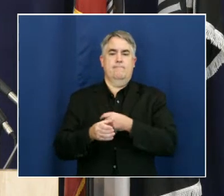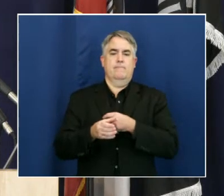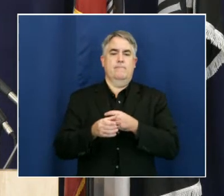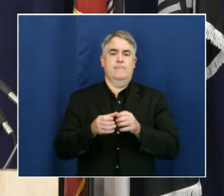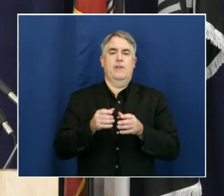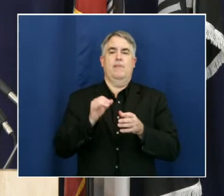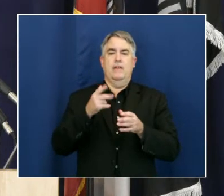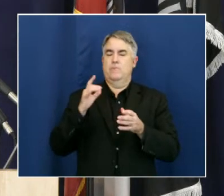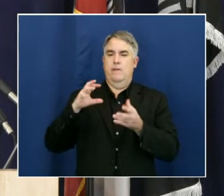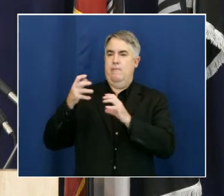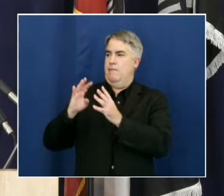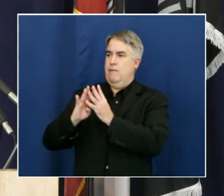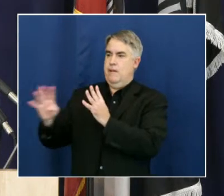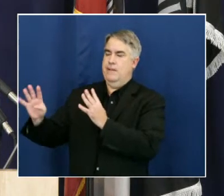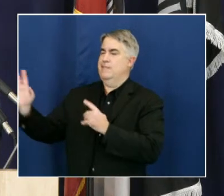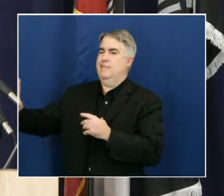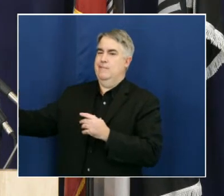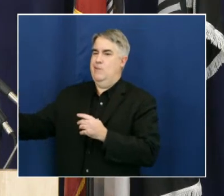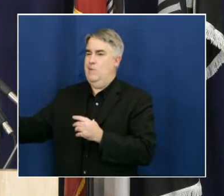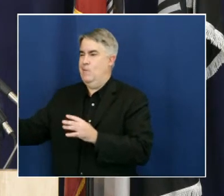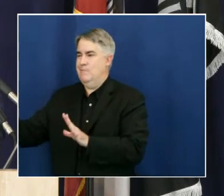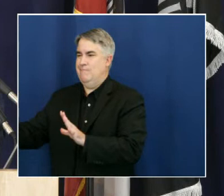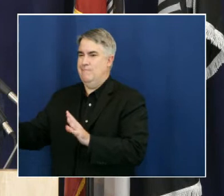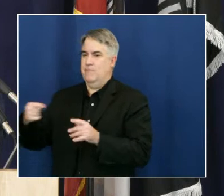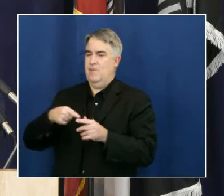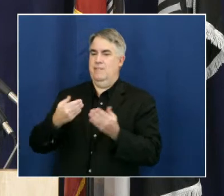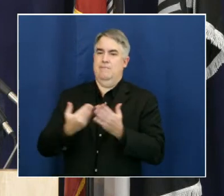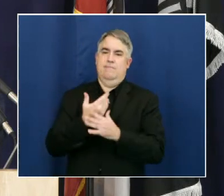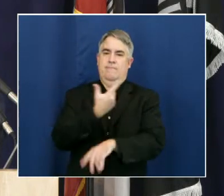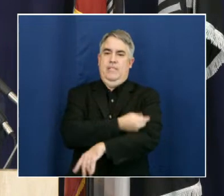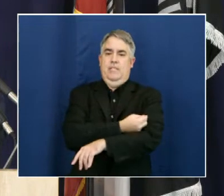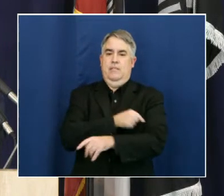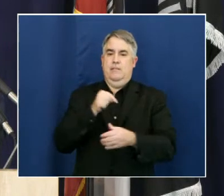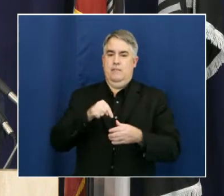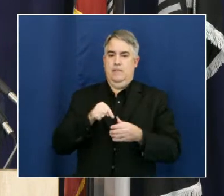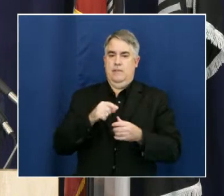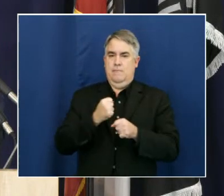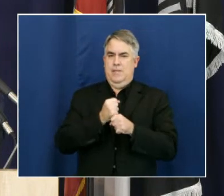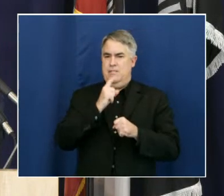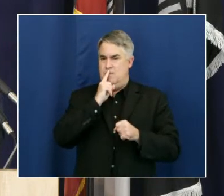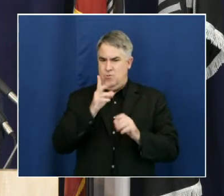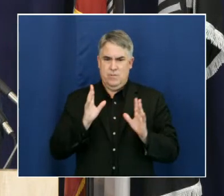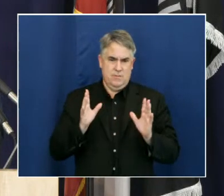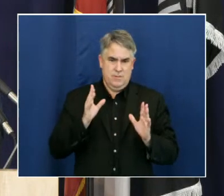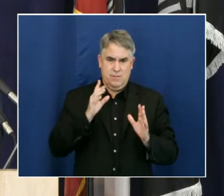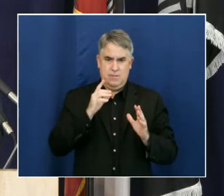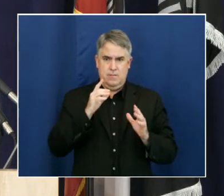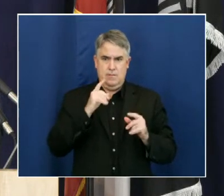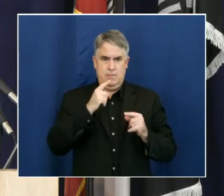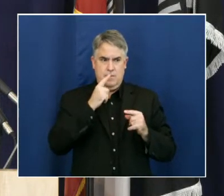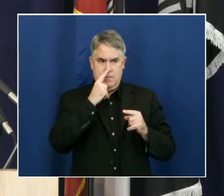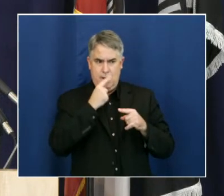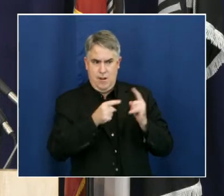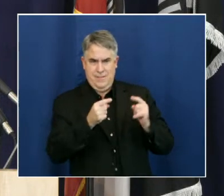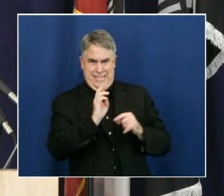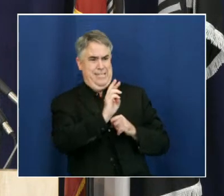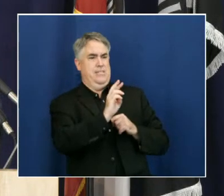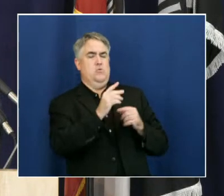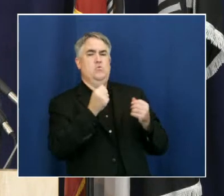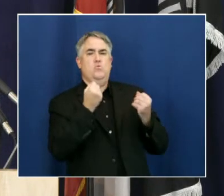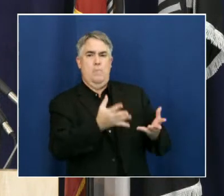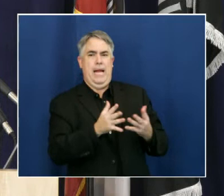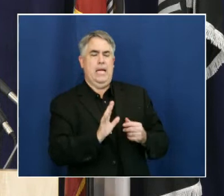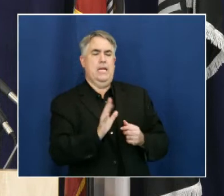giving vaccinations, and may be what you're referring to in terms of individuals being turned away. Again, this